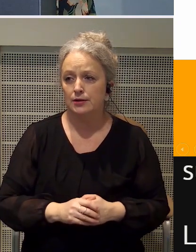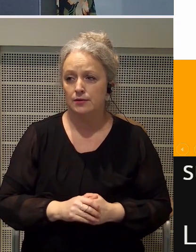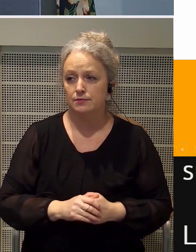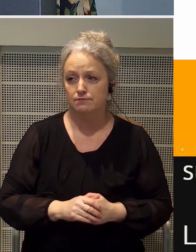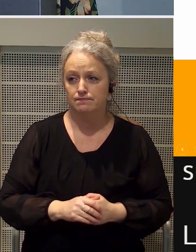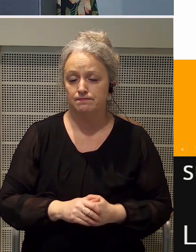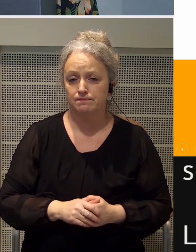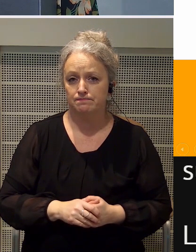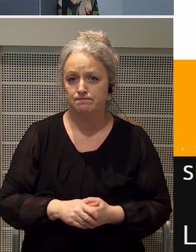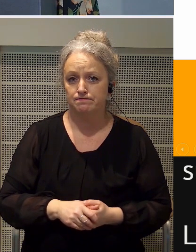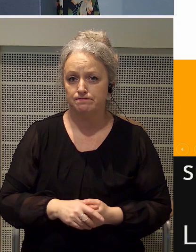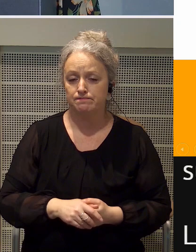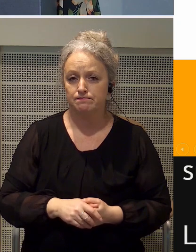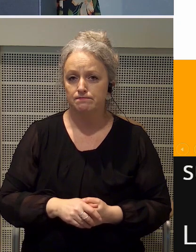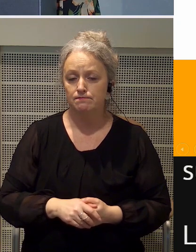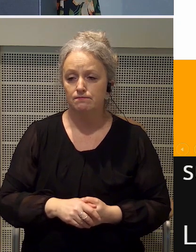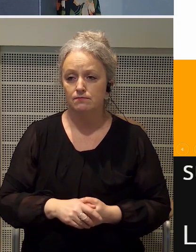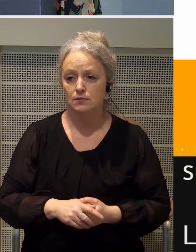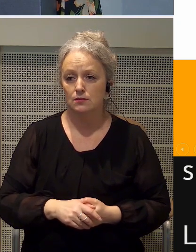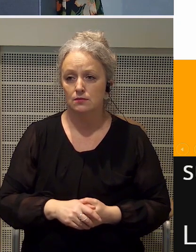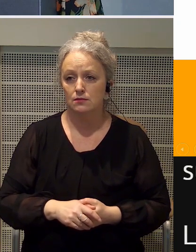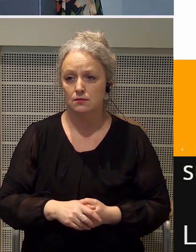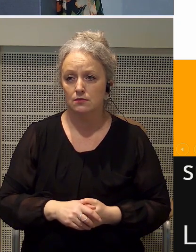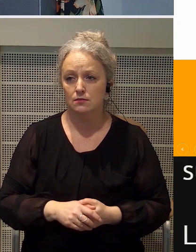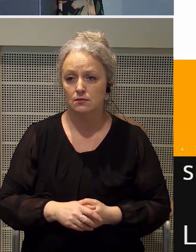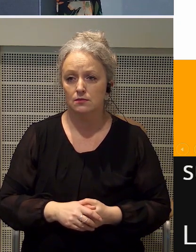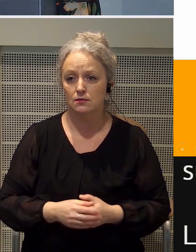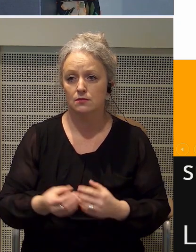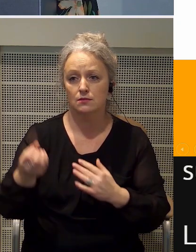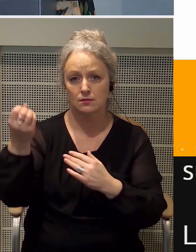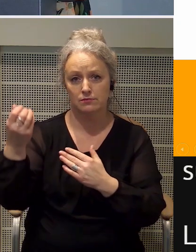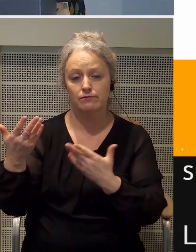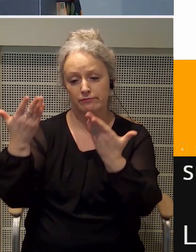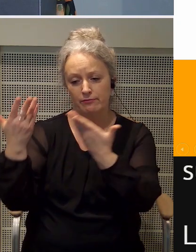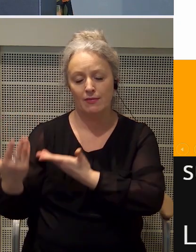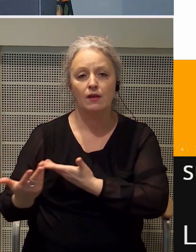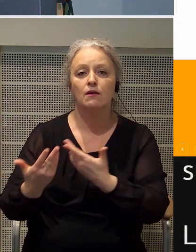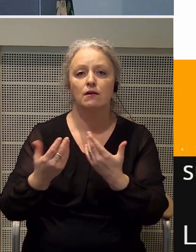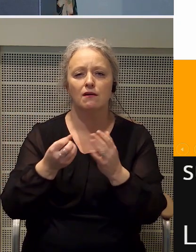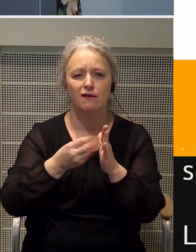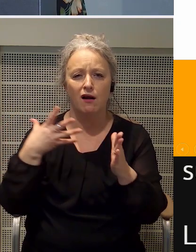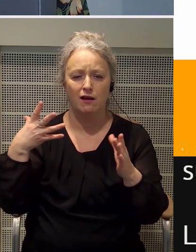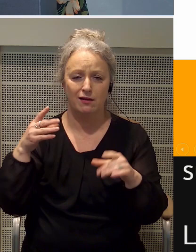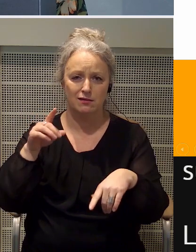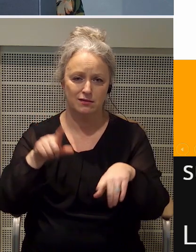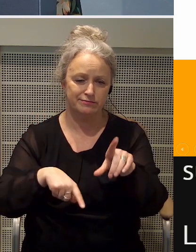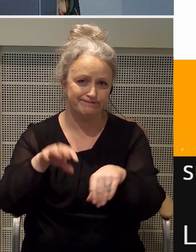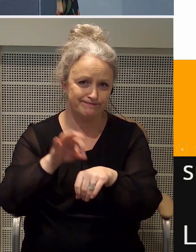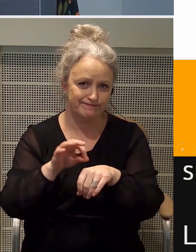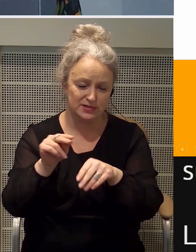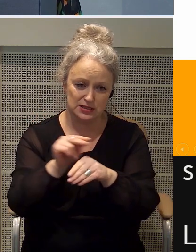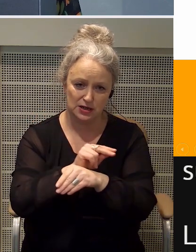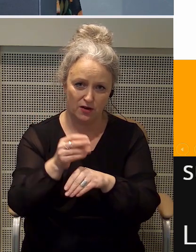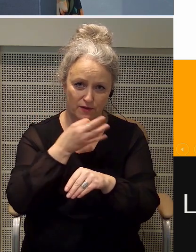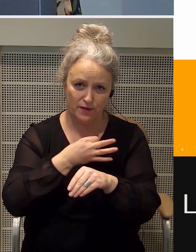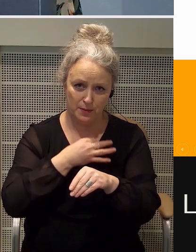in millions, whereas back then it was a couple of 100,000. And here